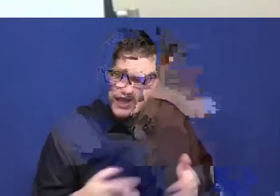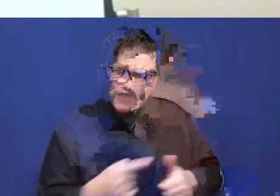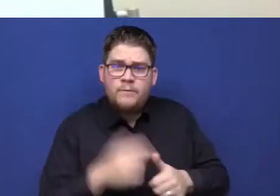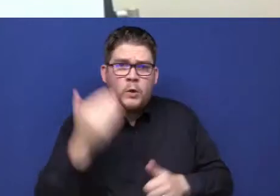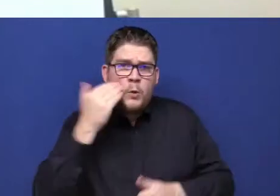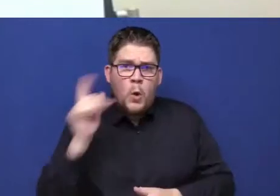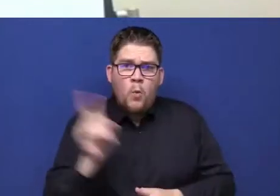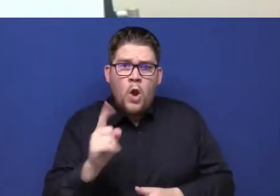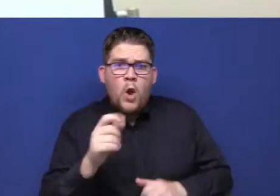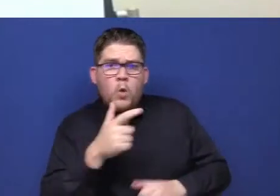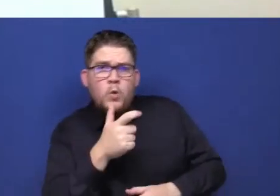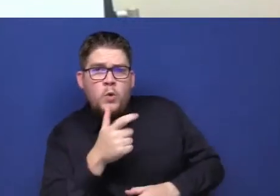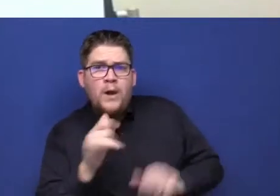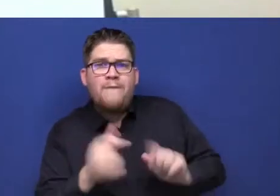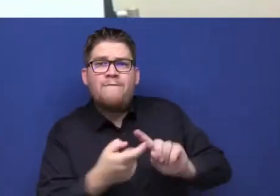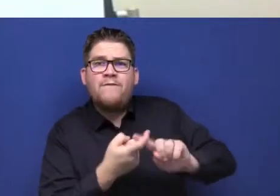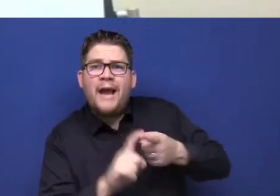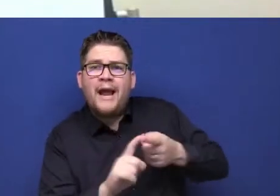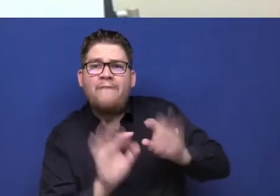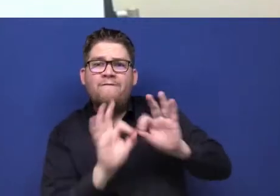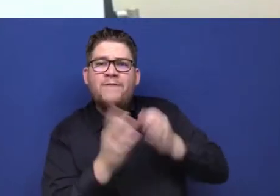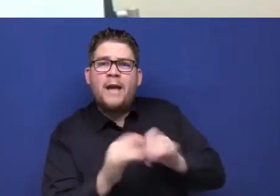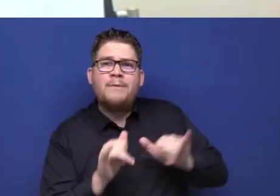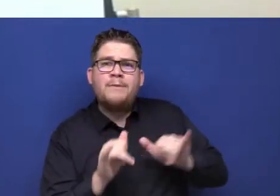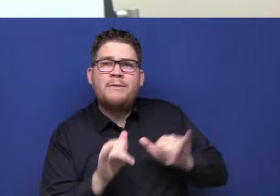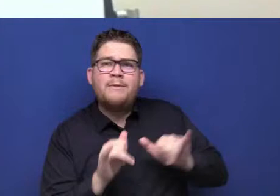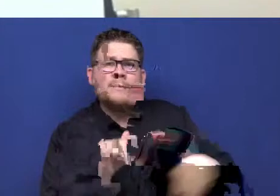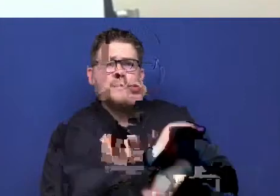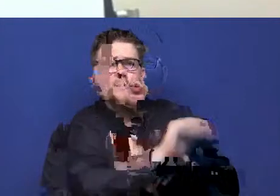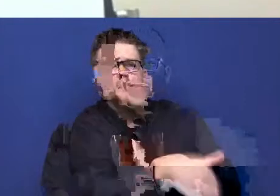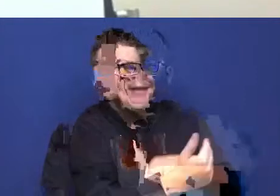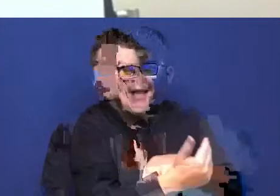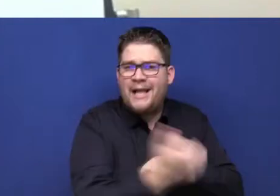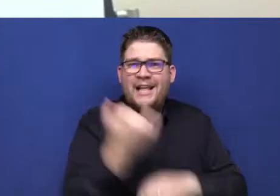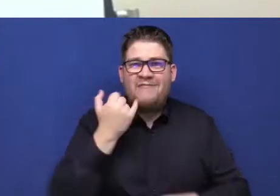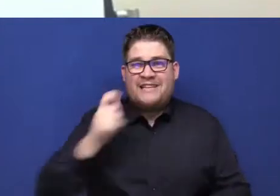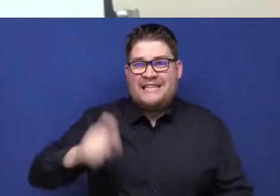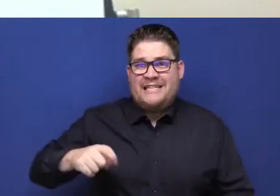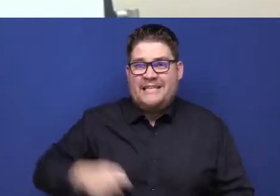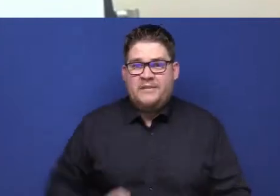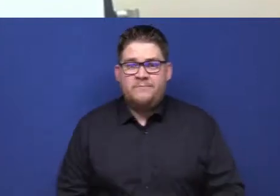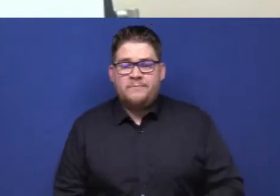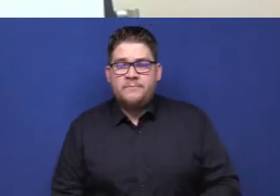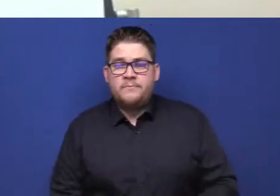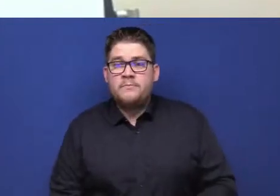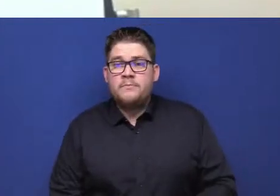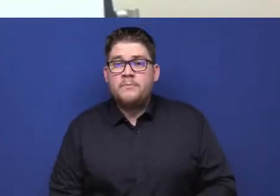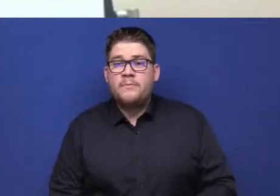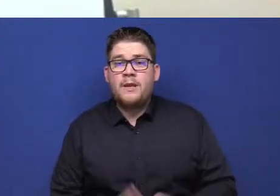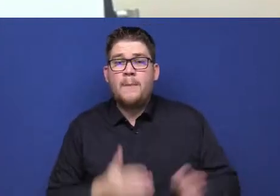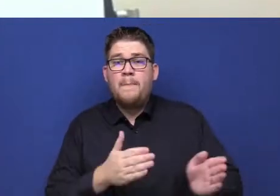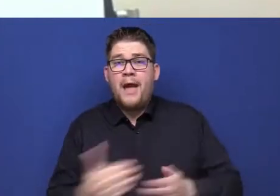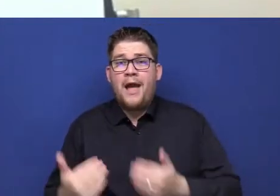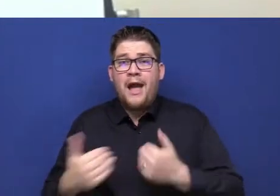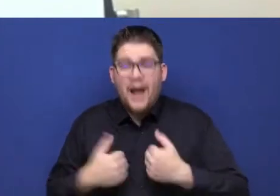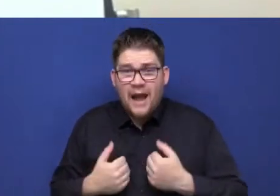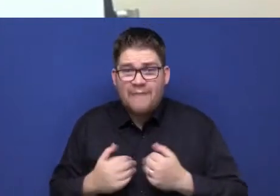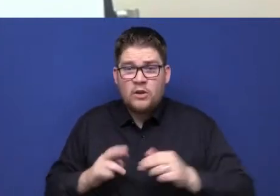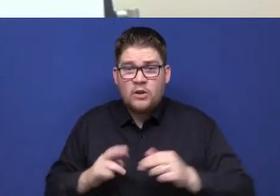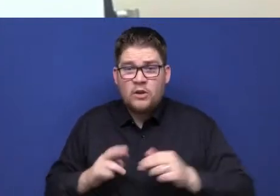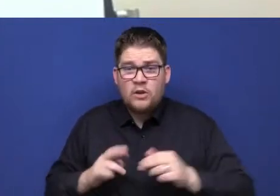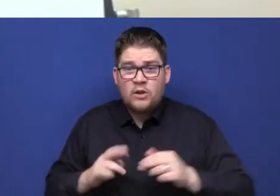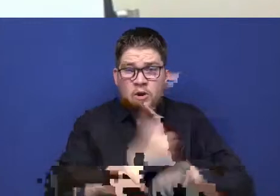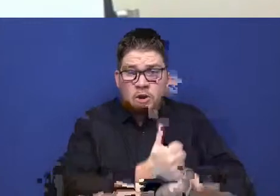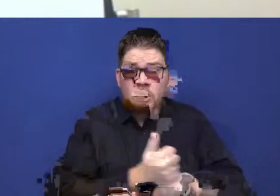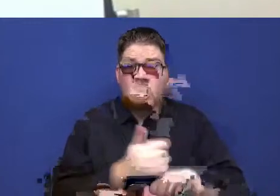British Columbians who truly need it. We'd also like to ensure anyone impacted by evacuation orders that we're doing our very best to keep all evacuees